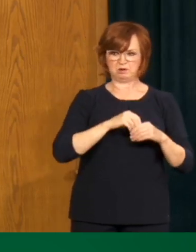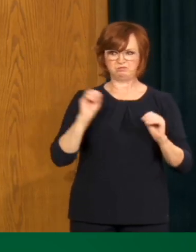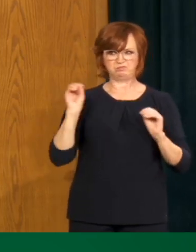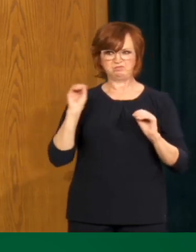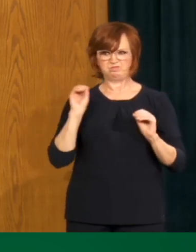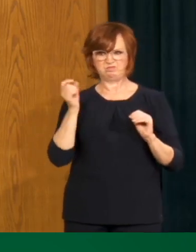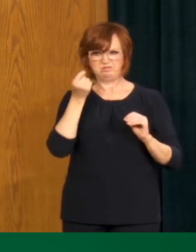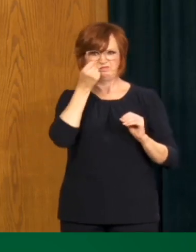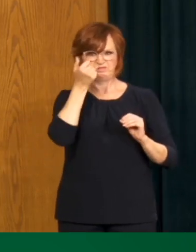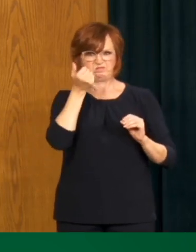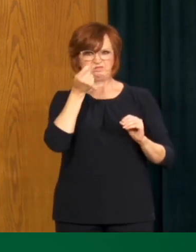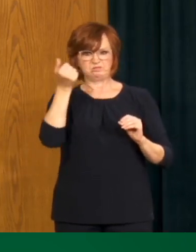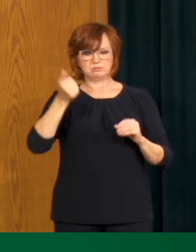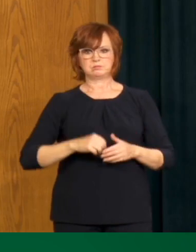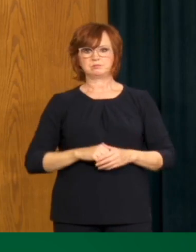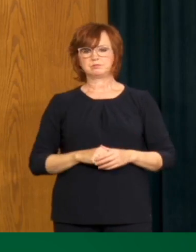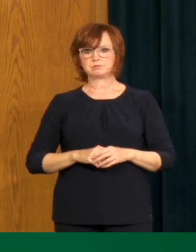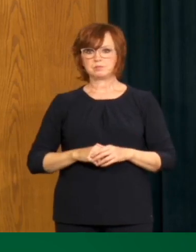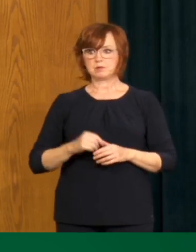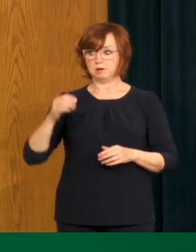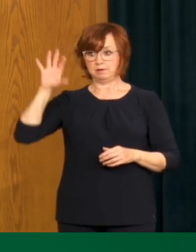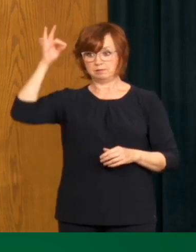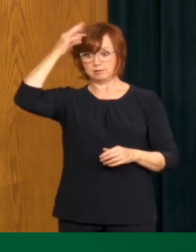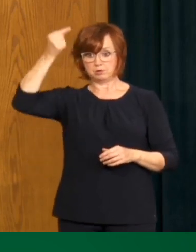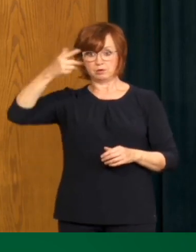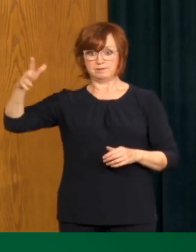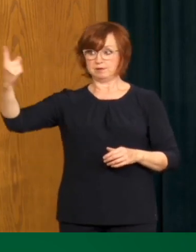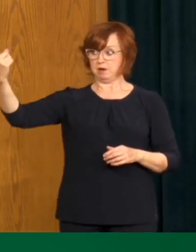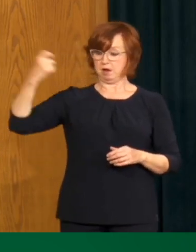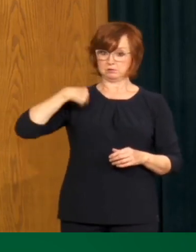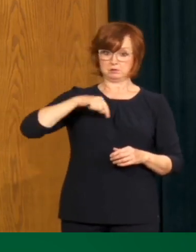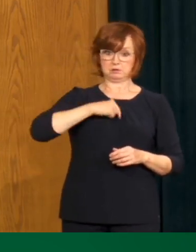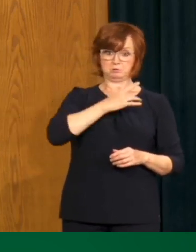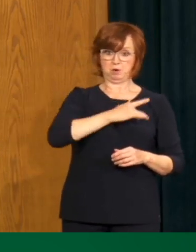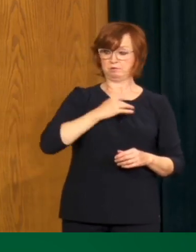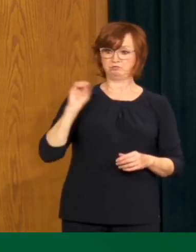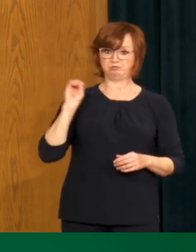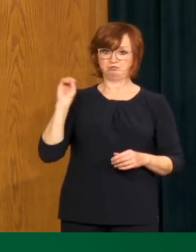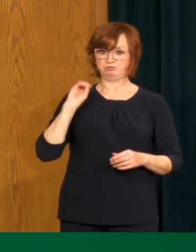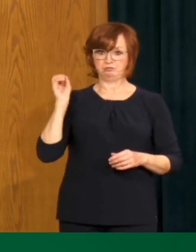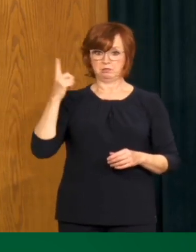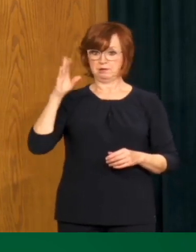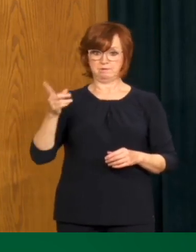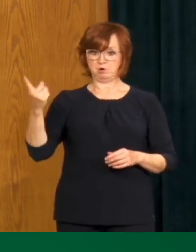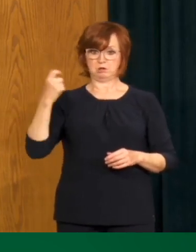very little, if no, consultation, as well as very little or no input on what those